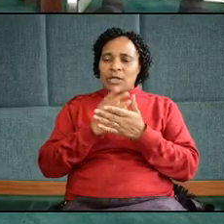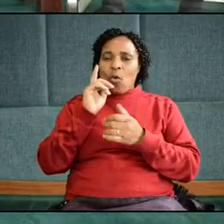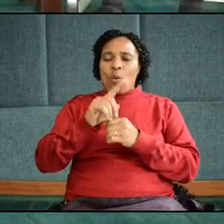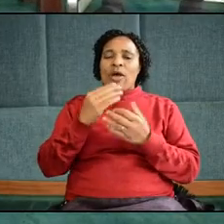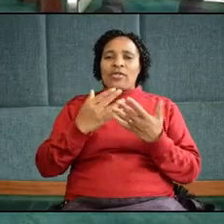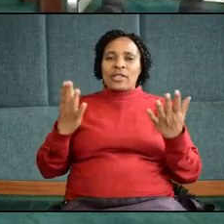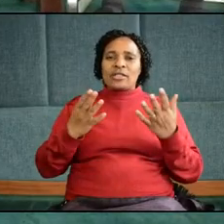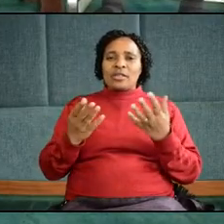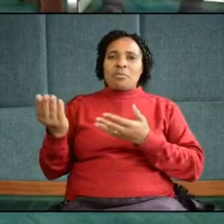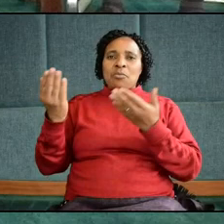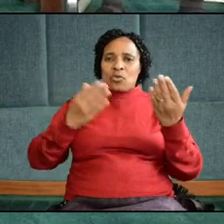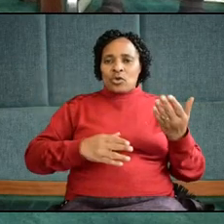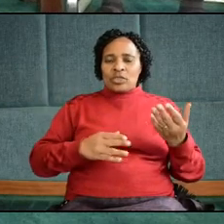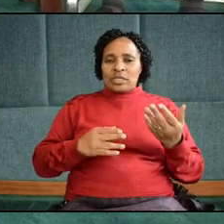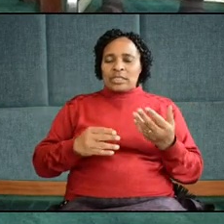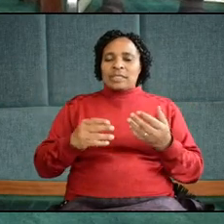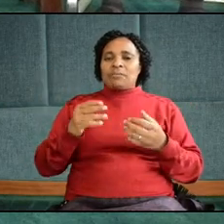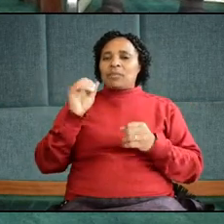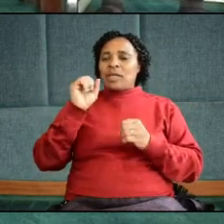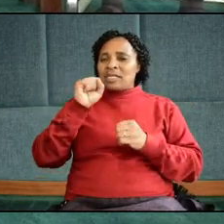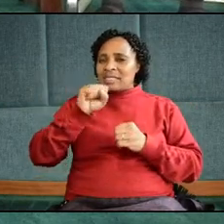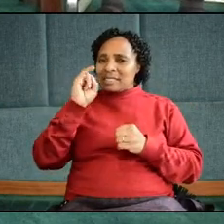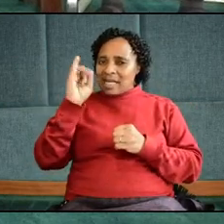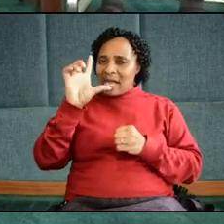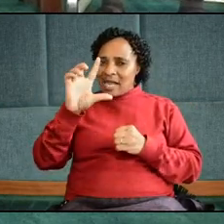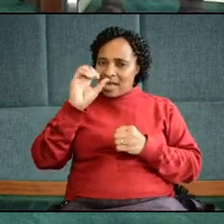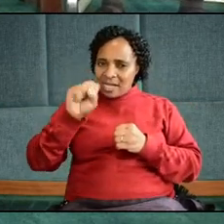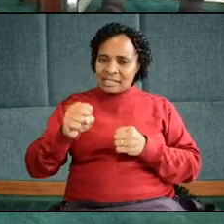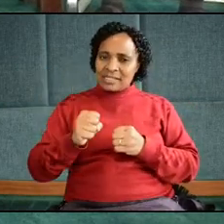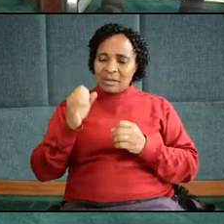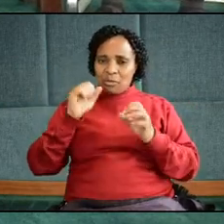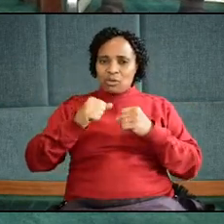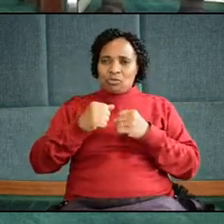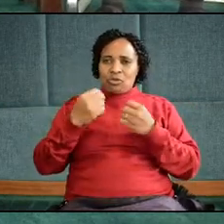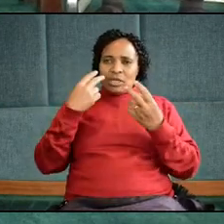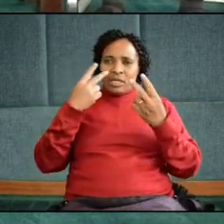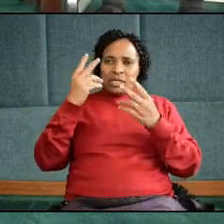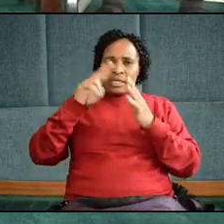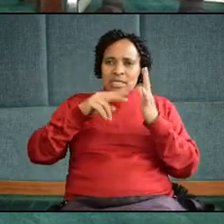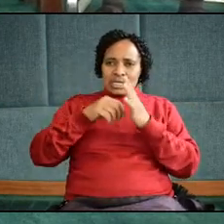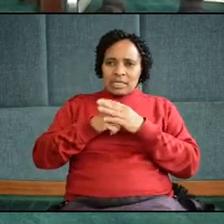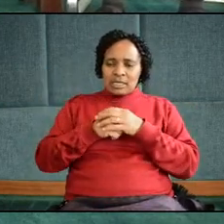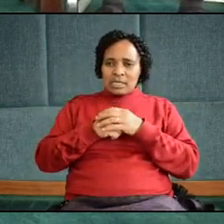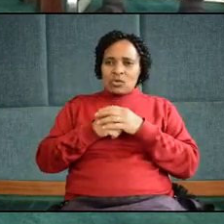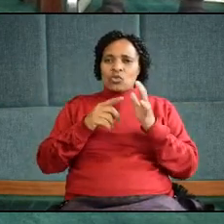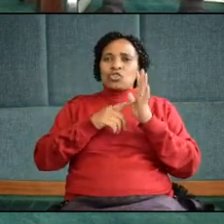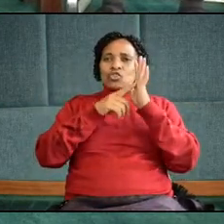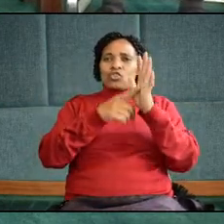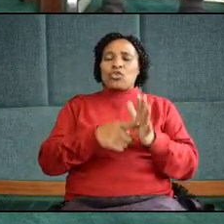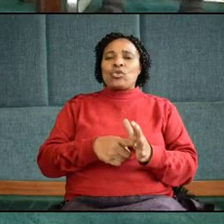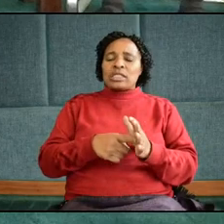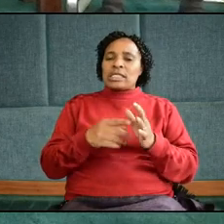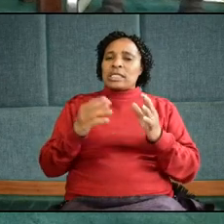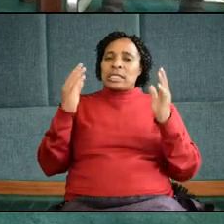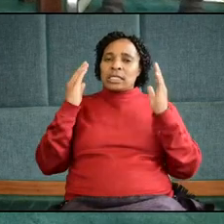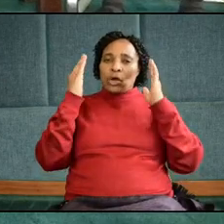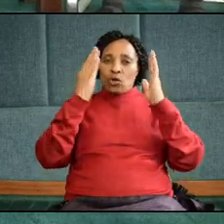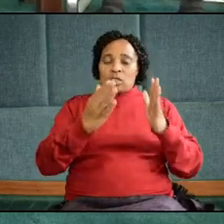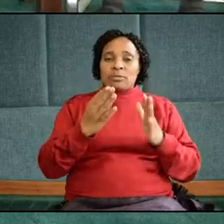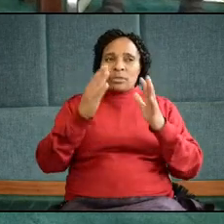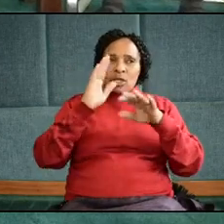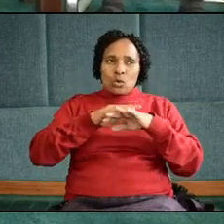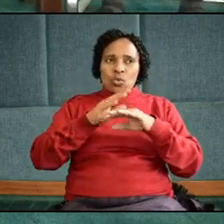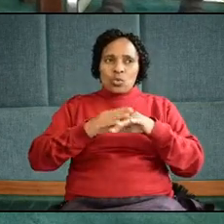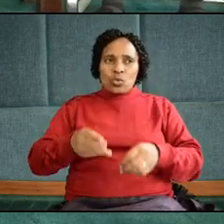whole pet sin, right? Silas, can you just read for us the flashlight? It actually just portrays that concept in a very good way,